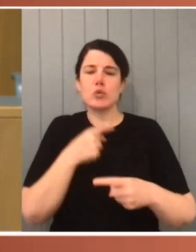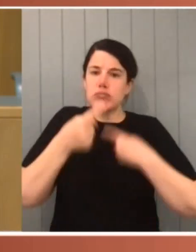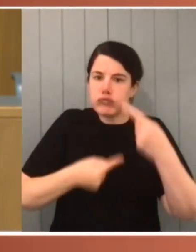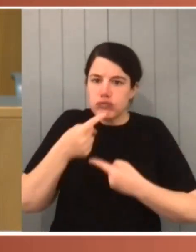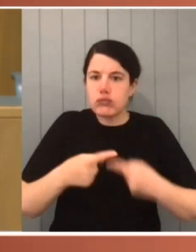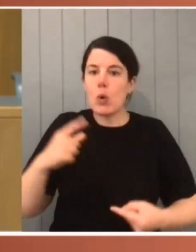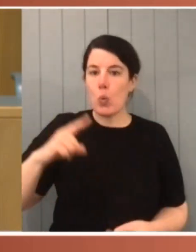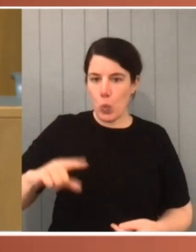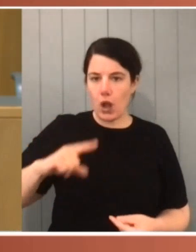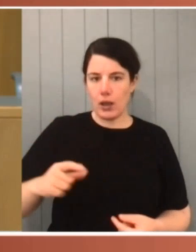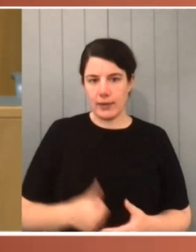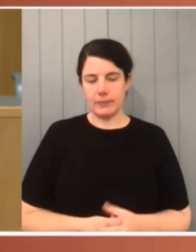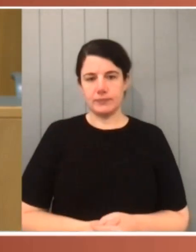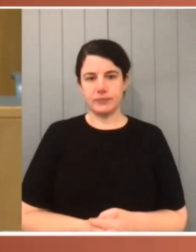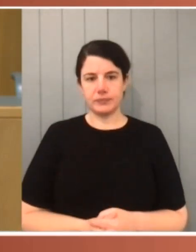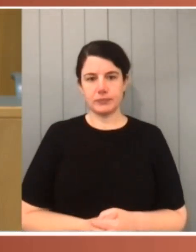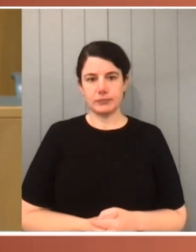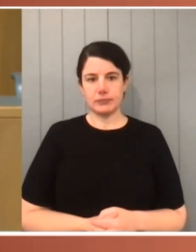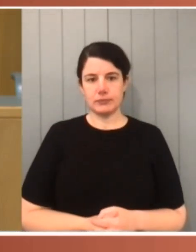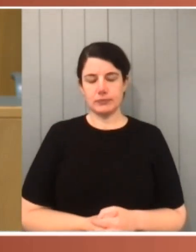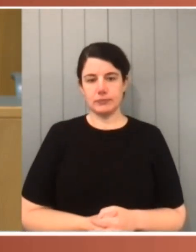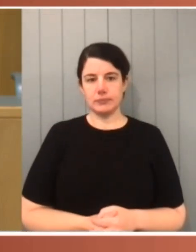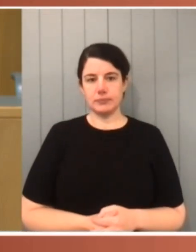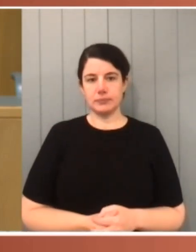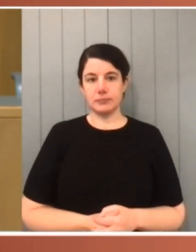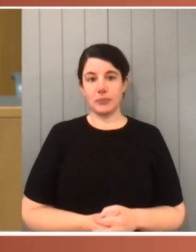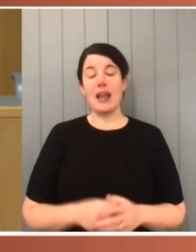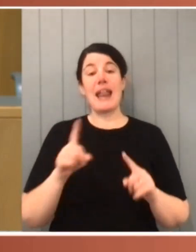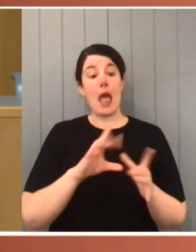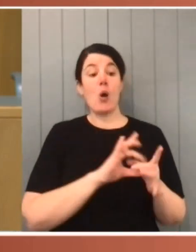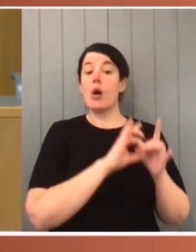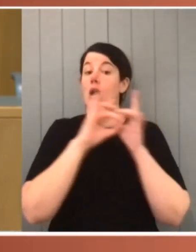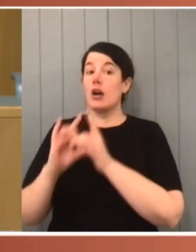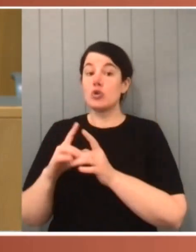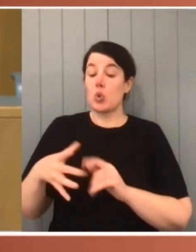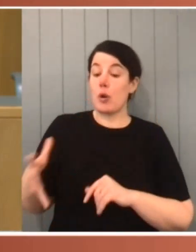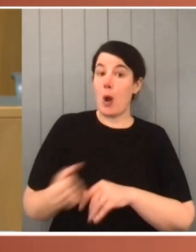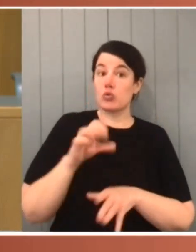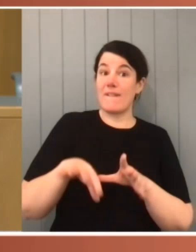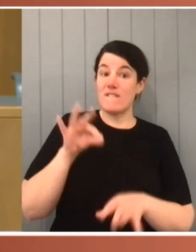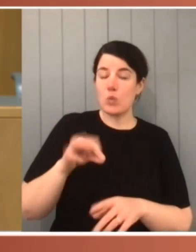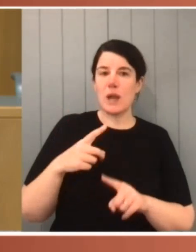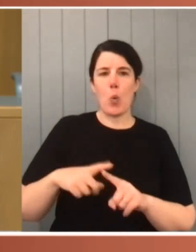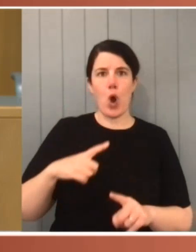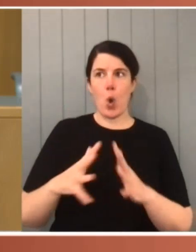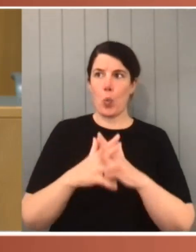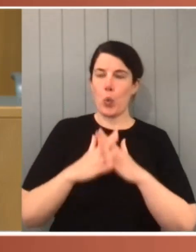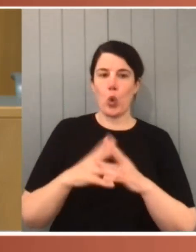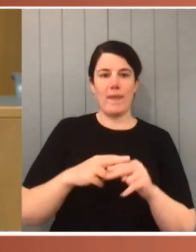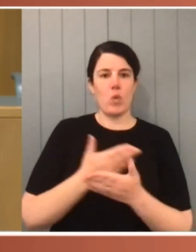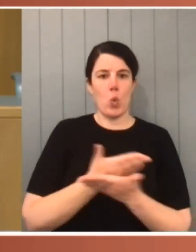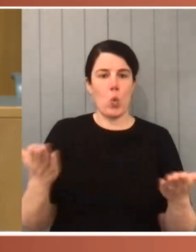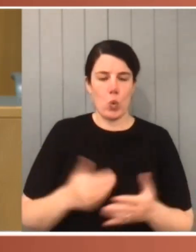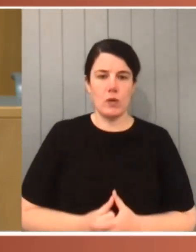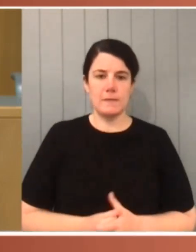me to my argument about compulsory voting, and it's important for public reason. So to